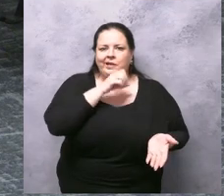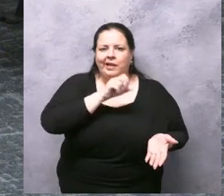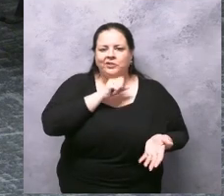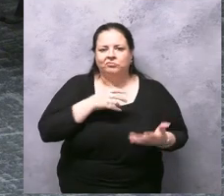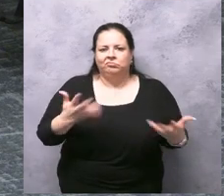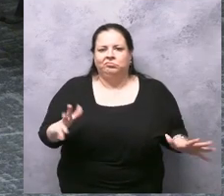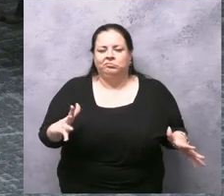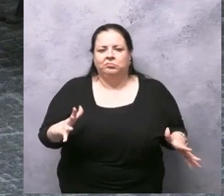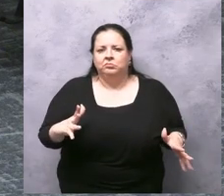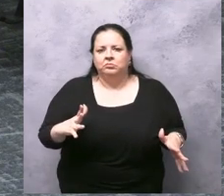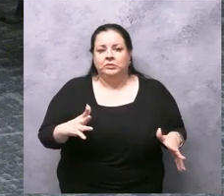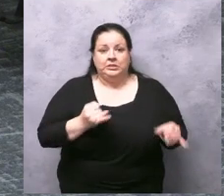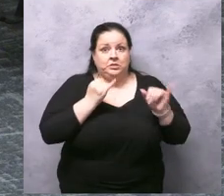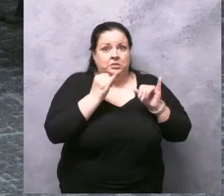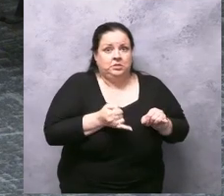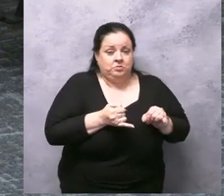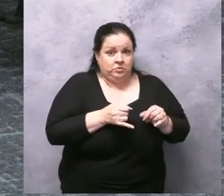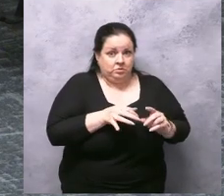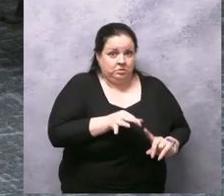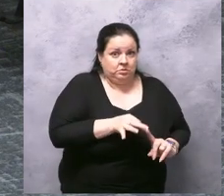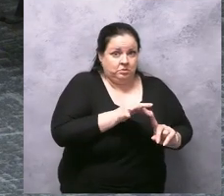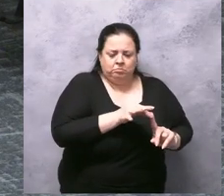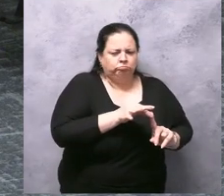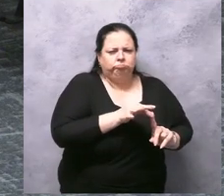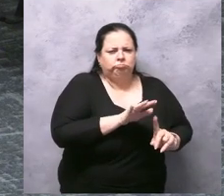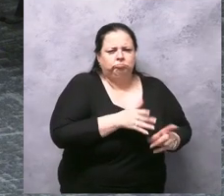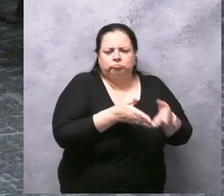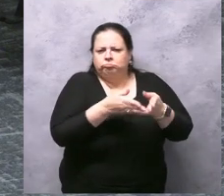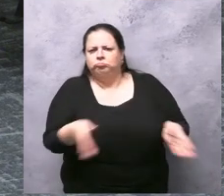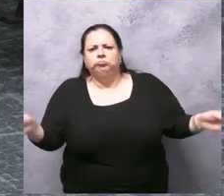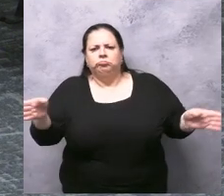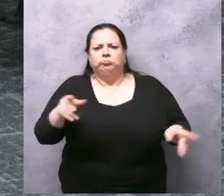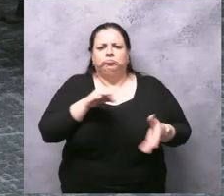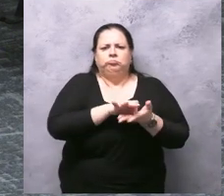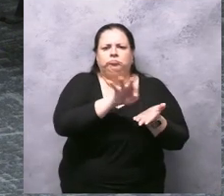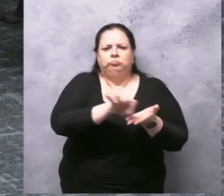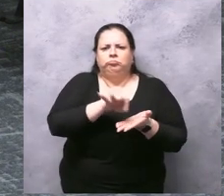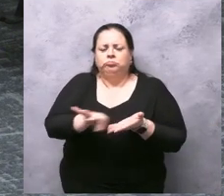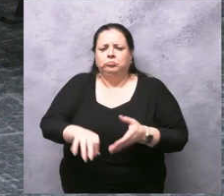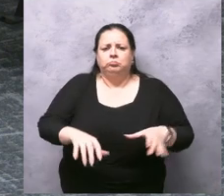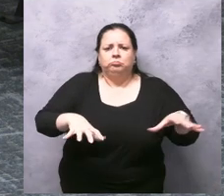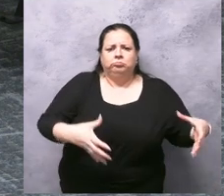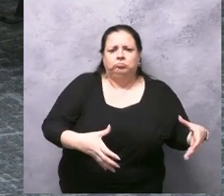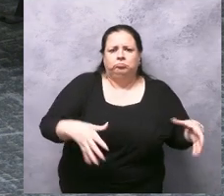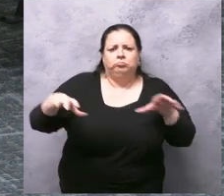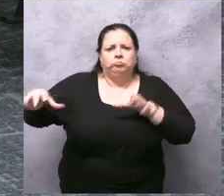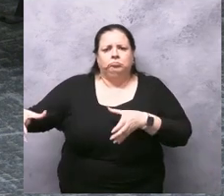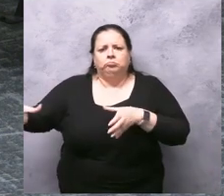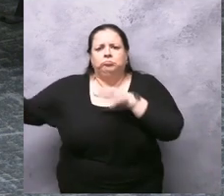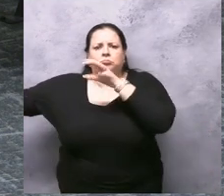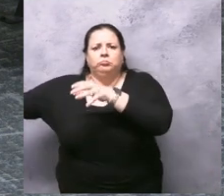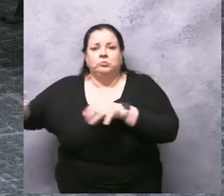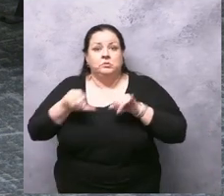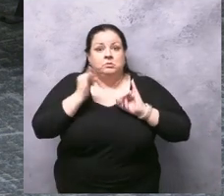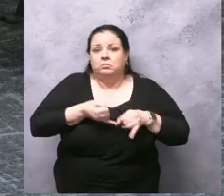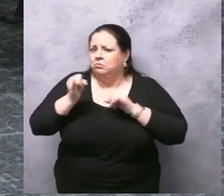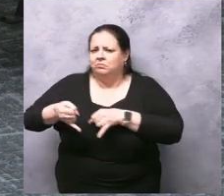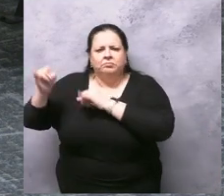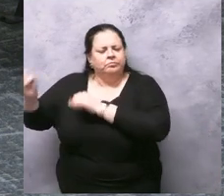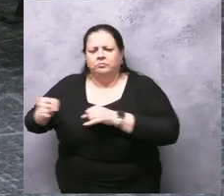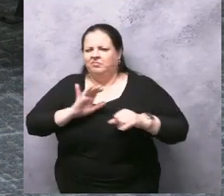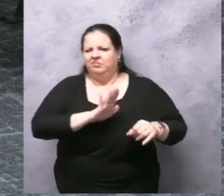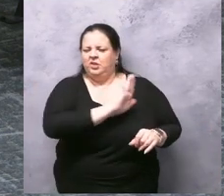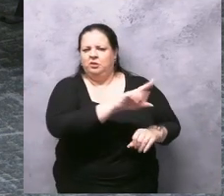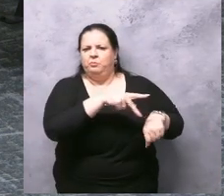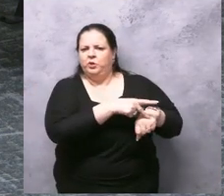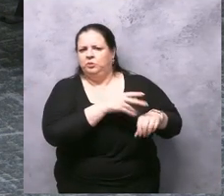doesn't really matter to our model whether that's the same second grade to third grade to fourth grader, or if those are new